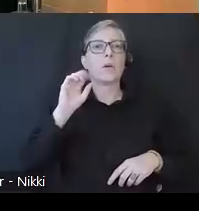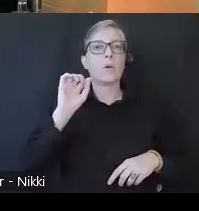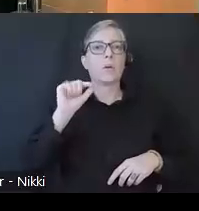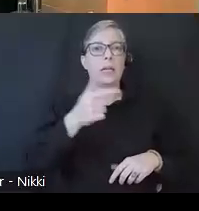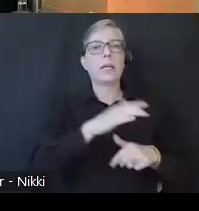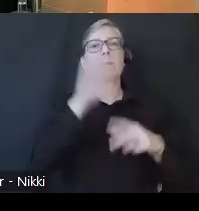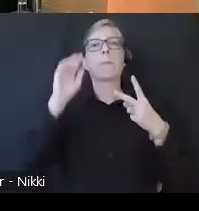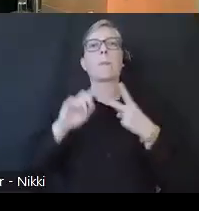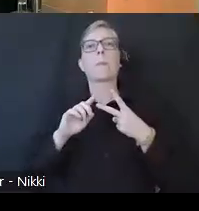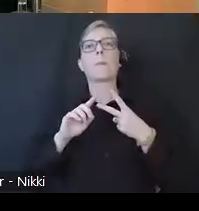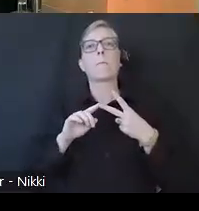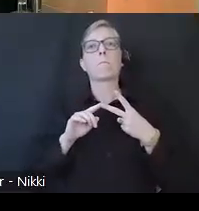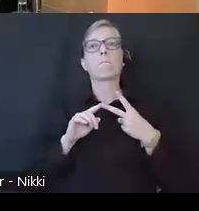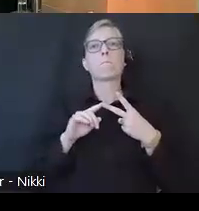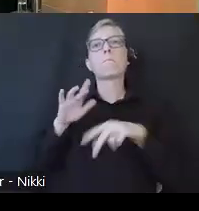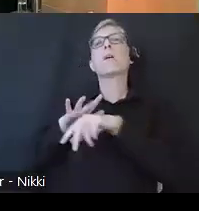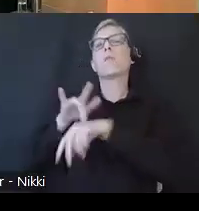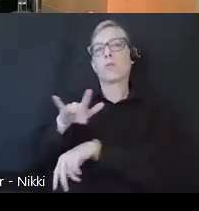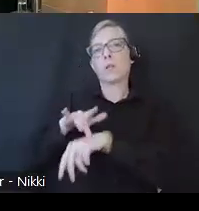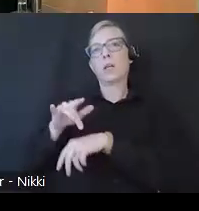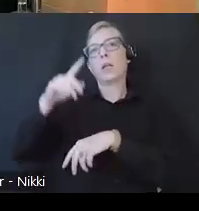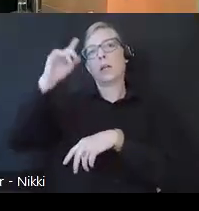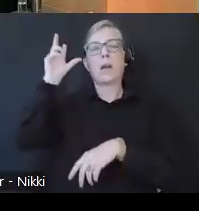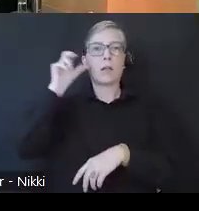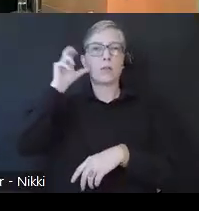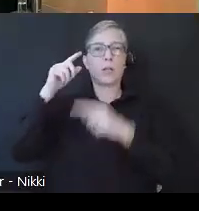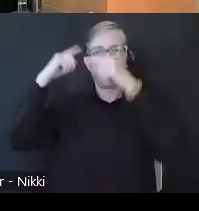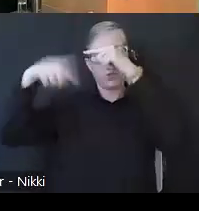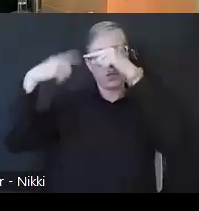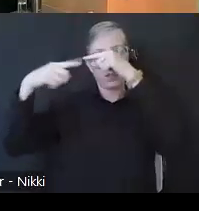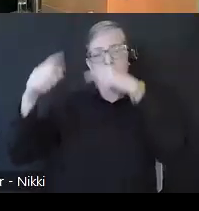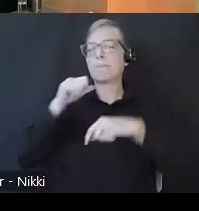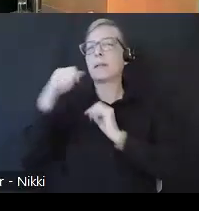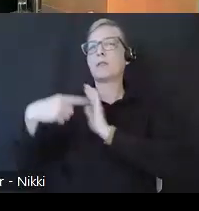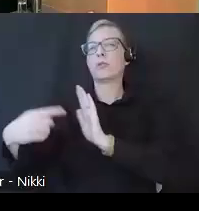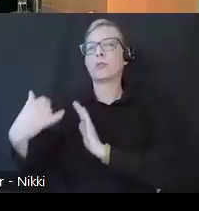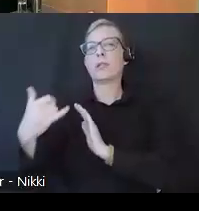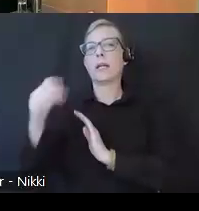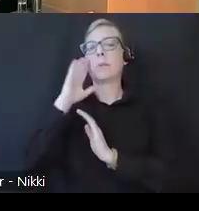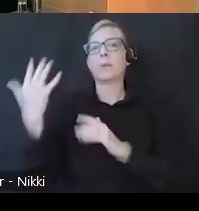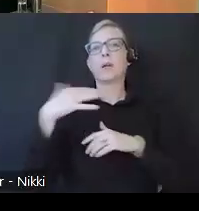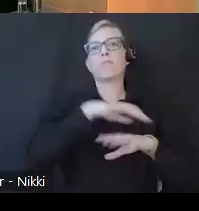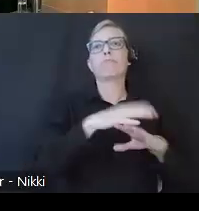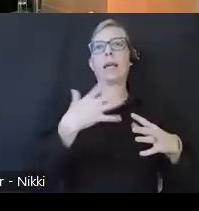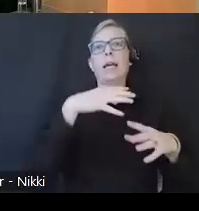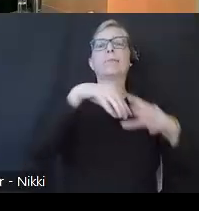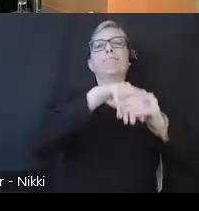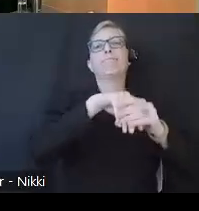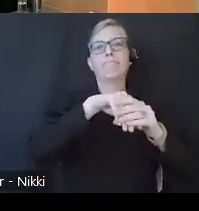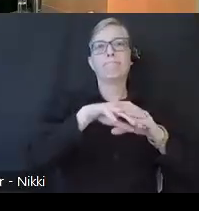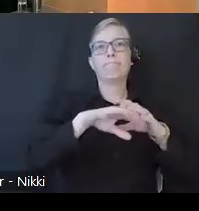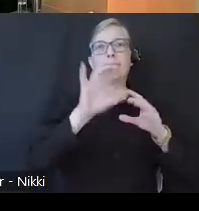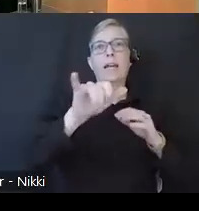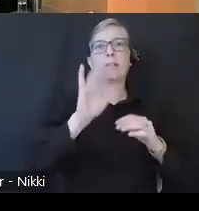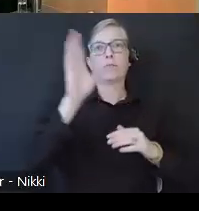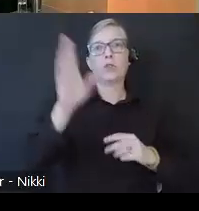some other measures of early auditory processing. I didn't present today, but we will be incorporating that as we go forward.